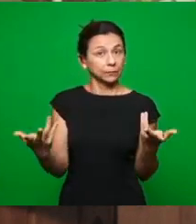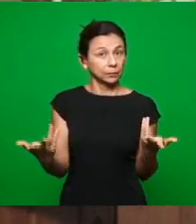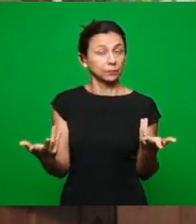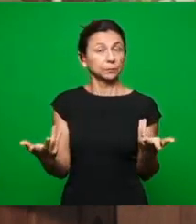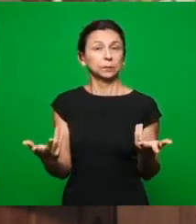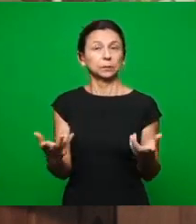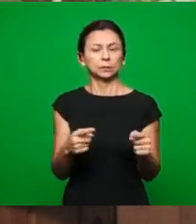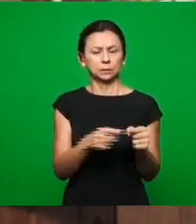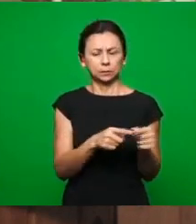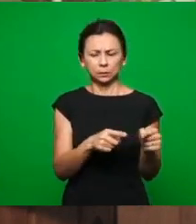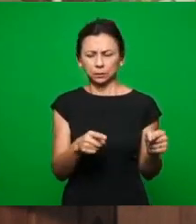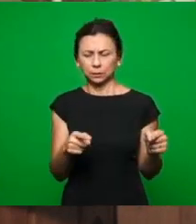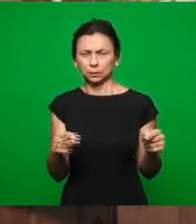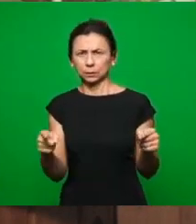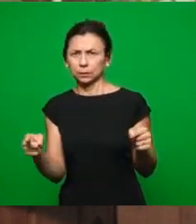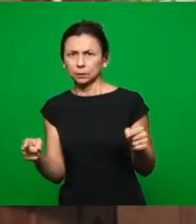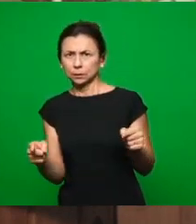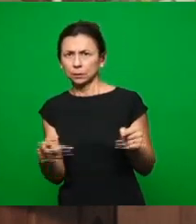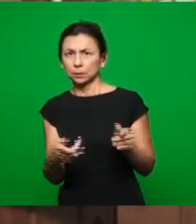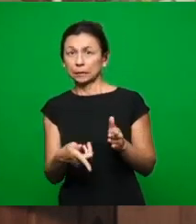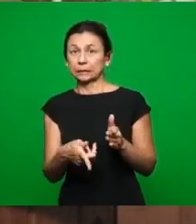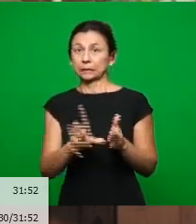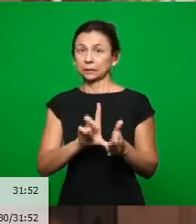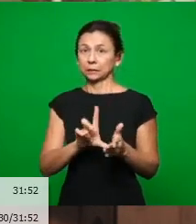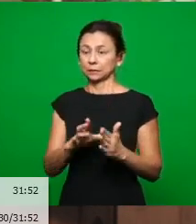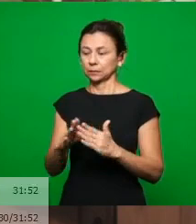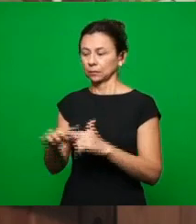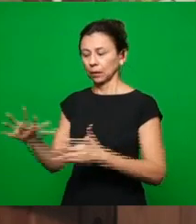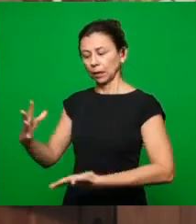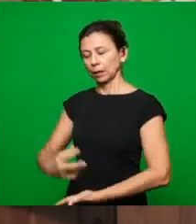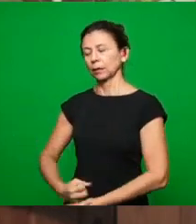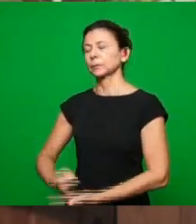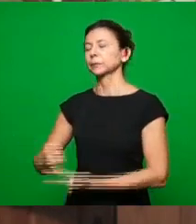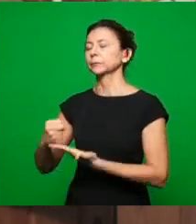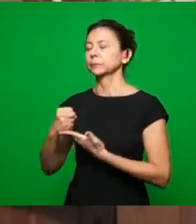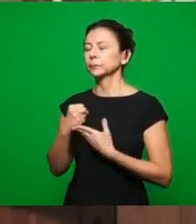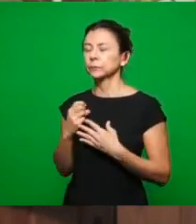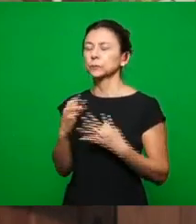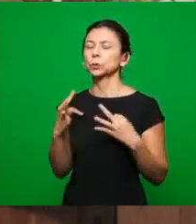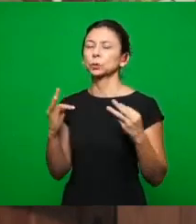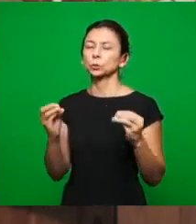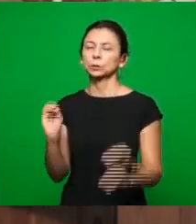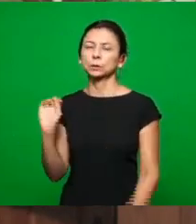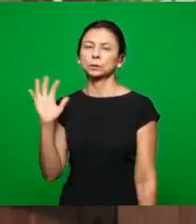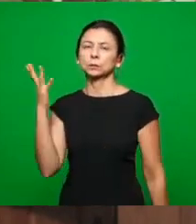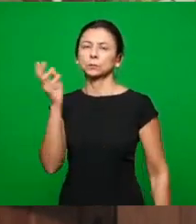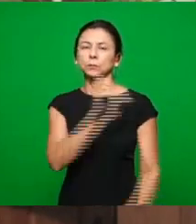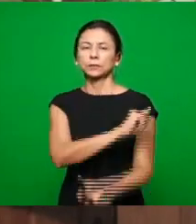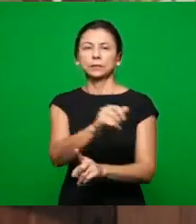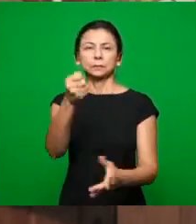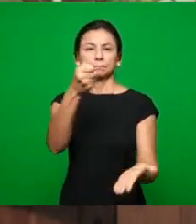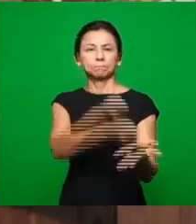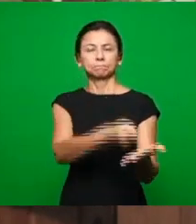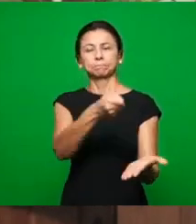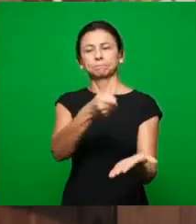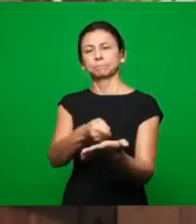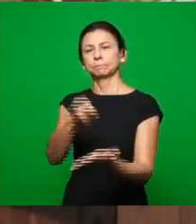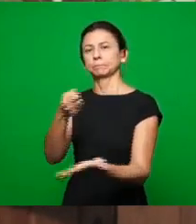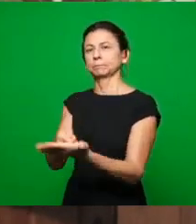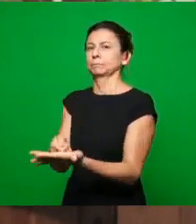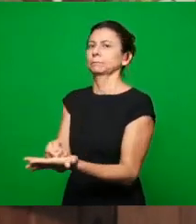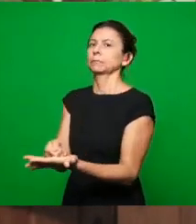days of the period that precedes the rapture of the church. All the signs are being fulfilled.